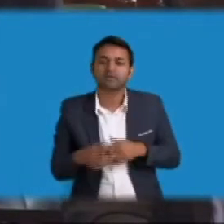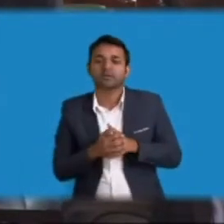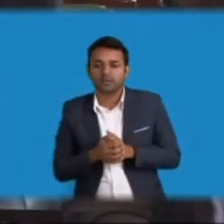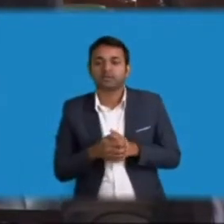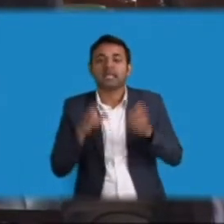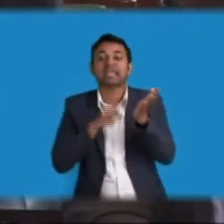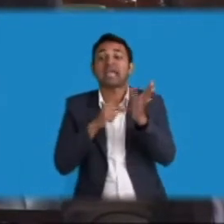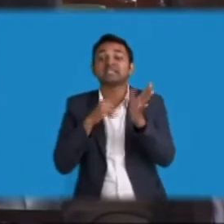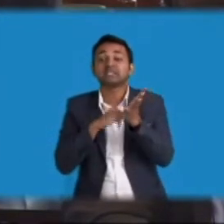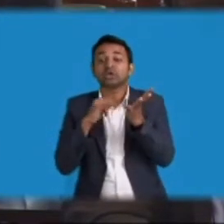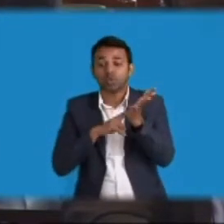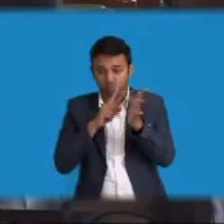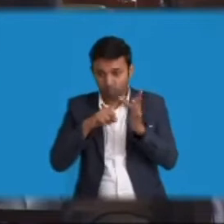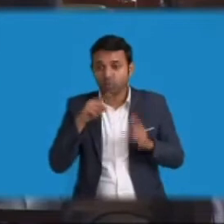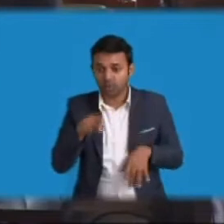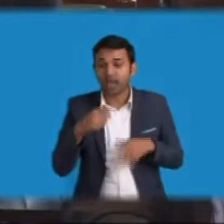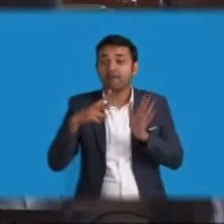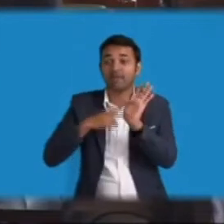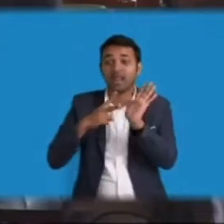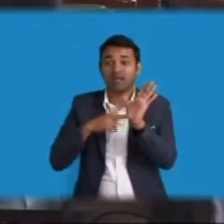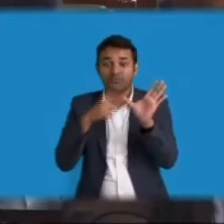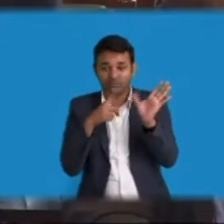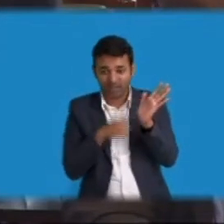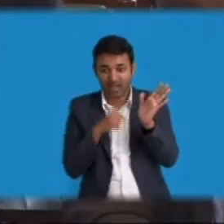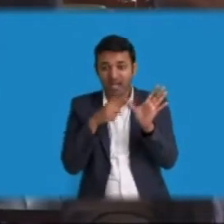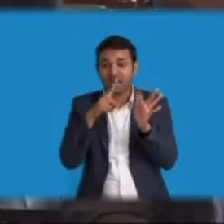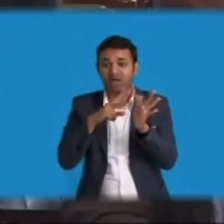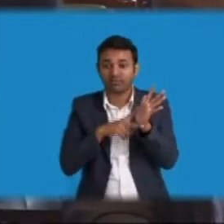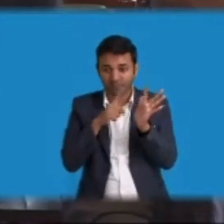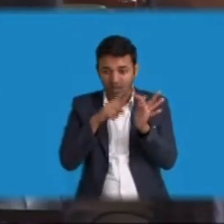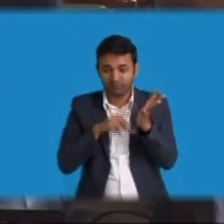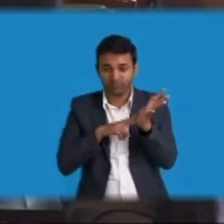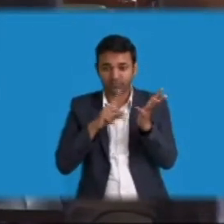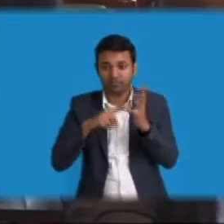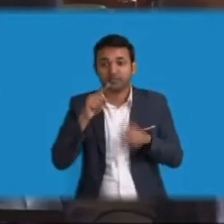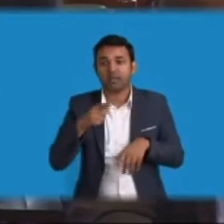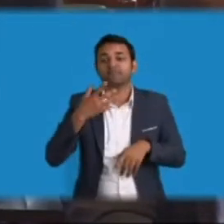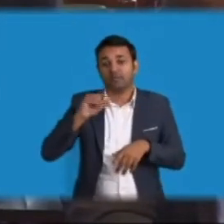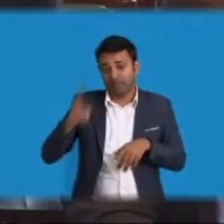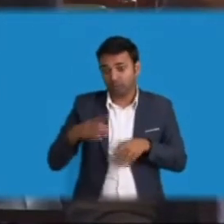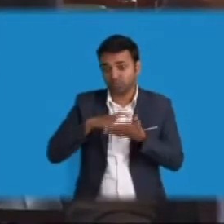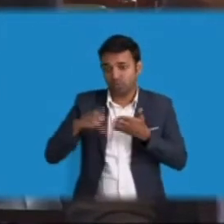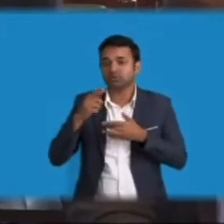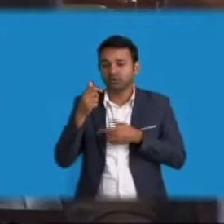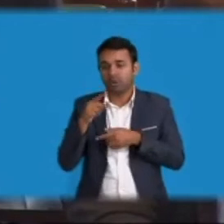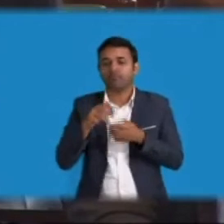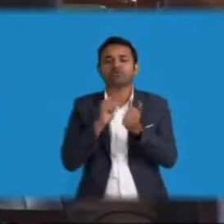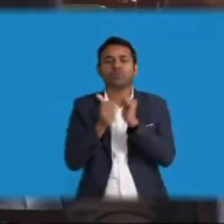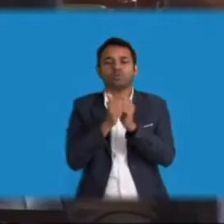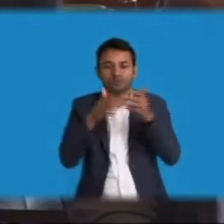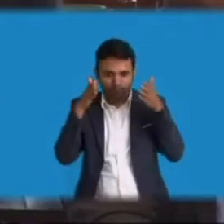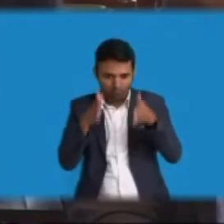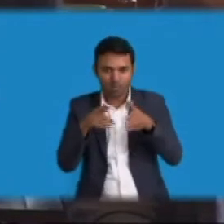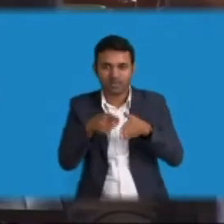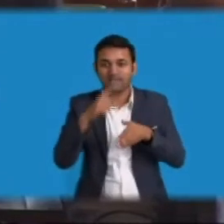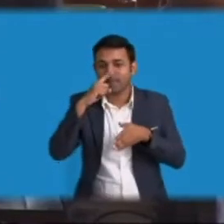Levy ground has commenced at a cost of $350,000. This will provide a much-needed designated sporting facility for the people